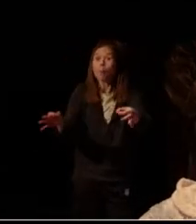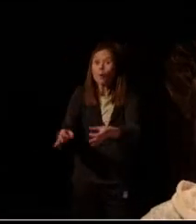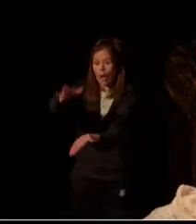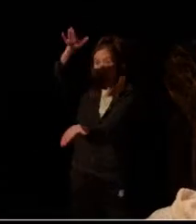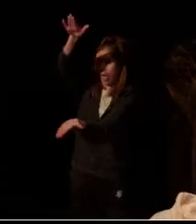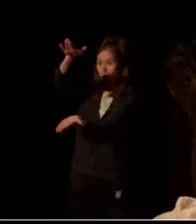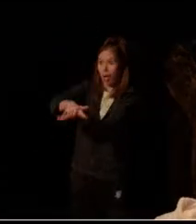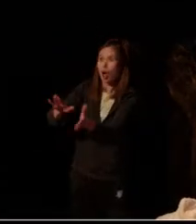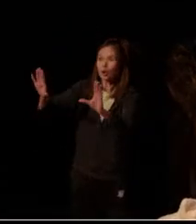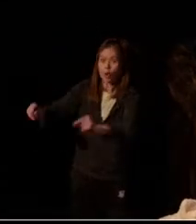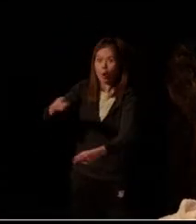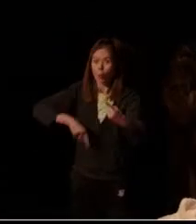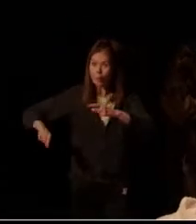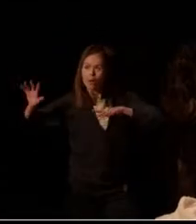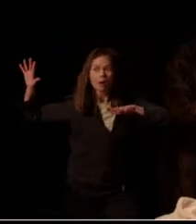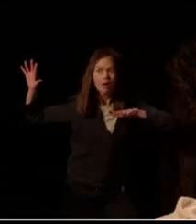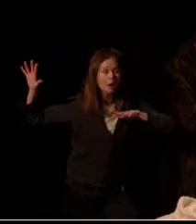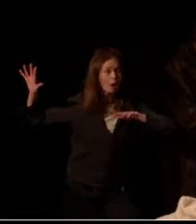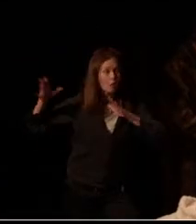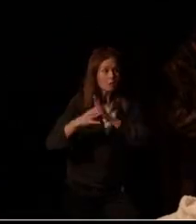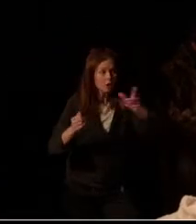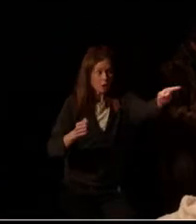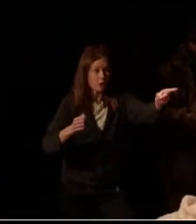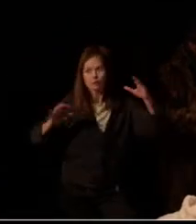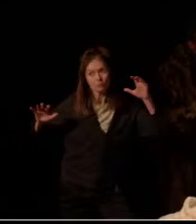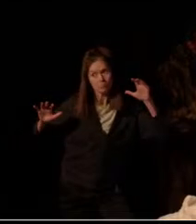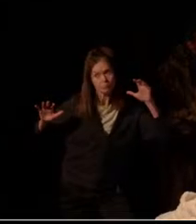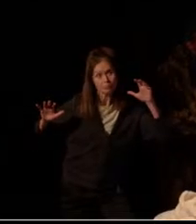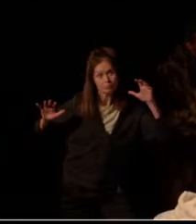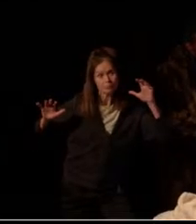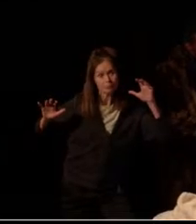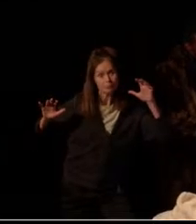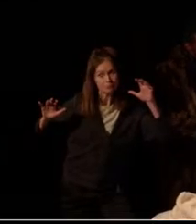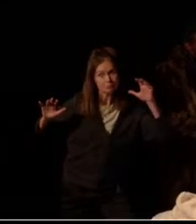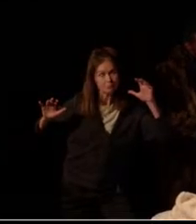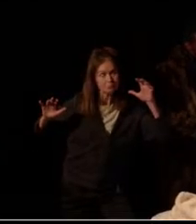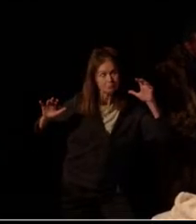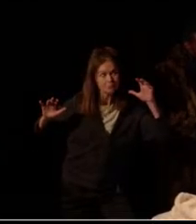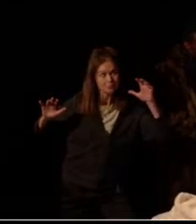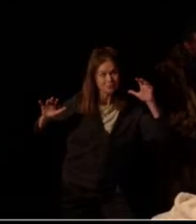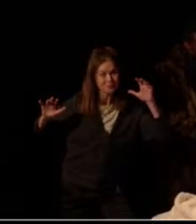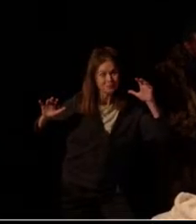stops, we stop. Okay, so like so. Bam!